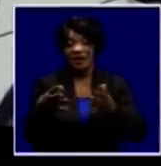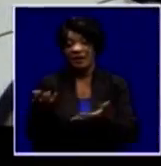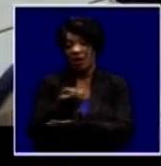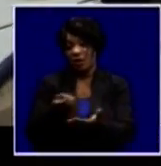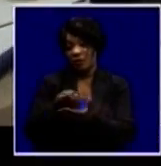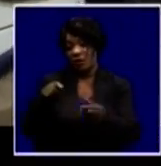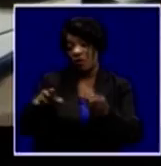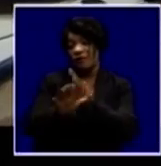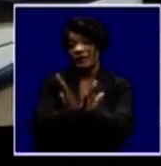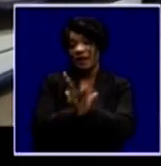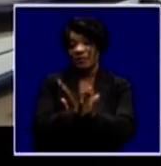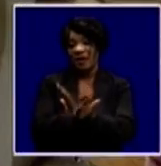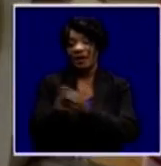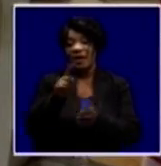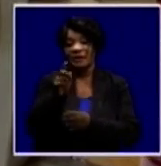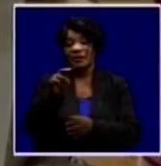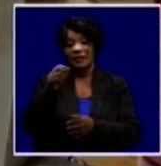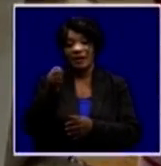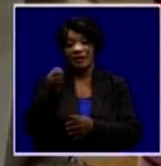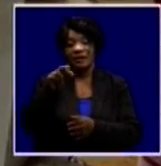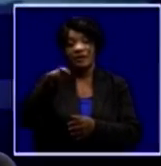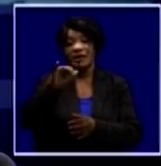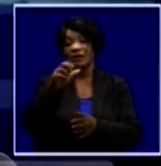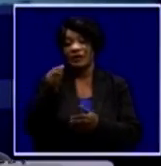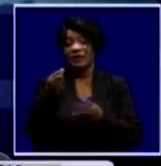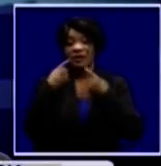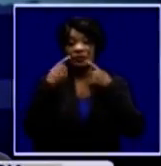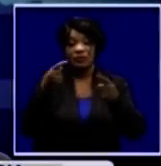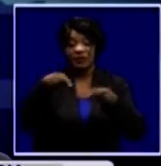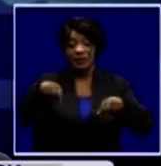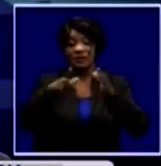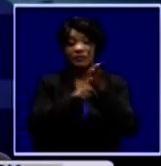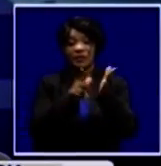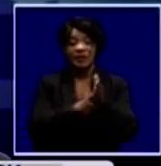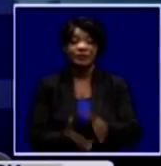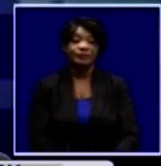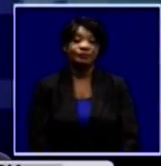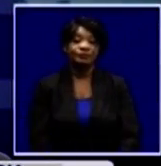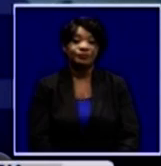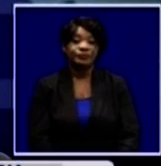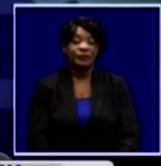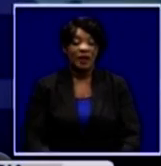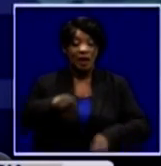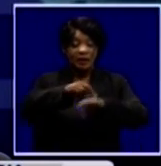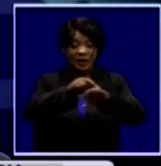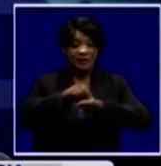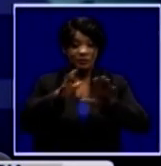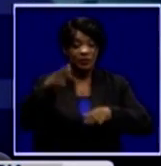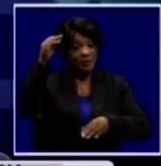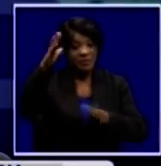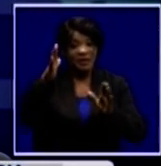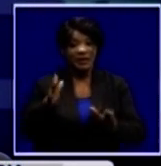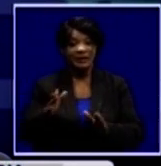Michero Lubinda for Zanis News in Lusaka. Minister of Transport Brian